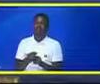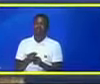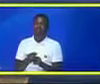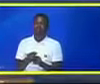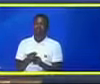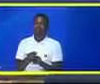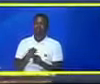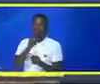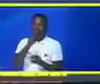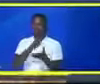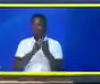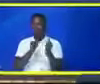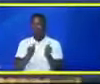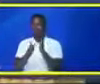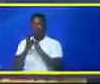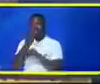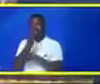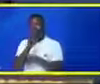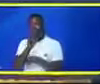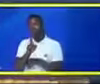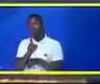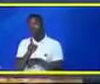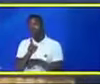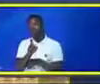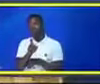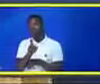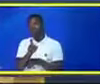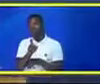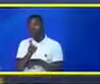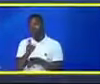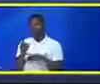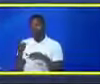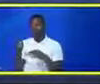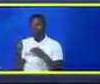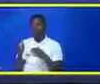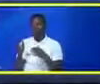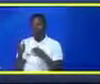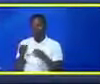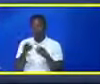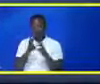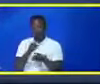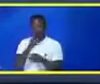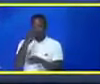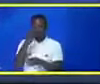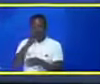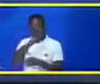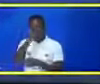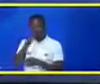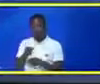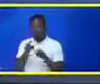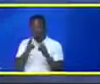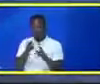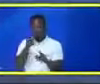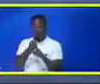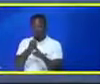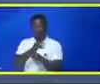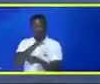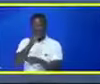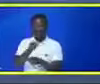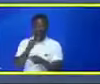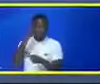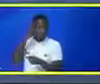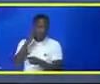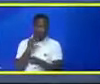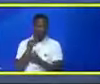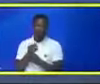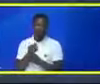Do you believe in the favor of God? In a way you have never seen, in a way you may have never